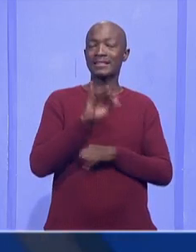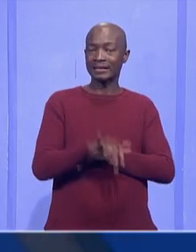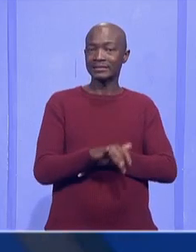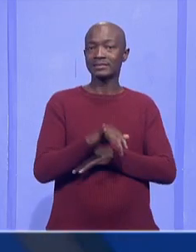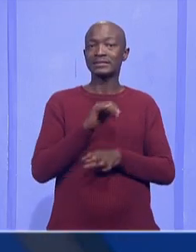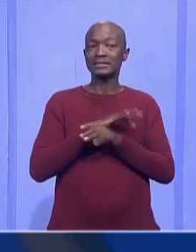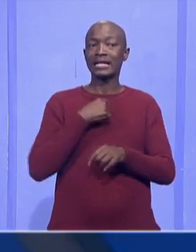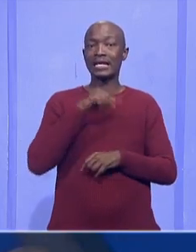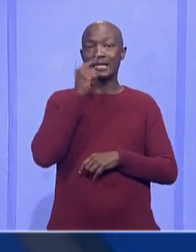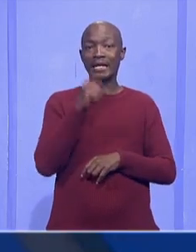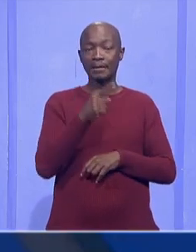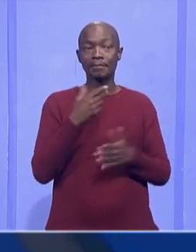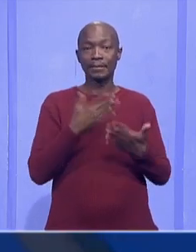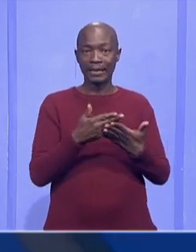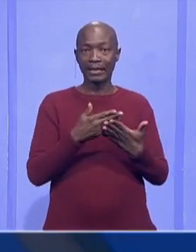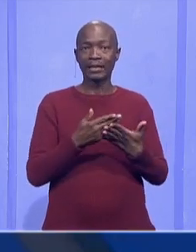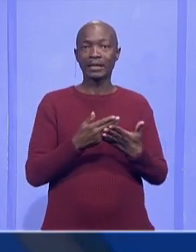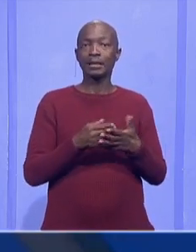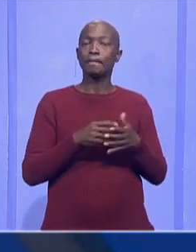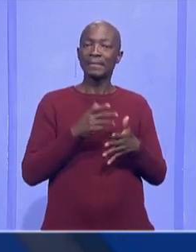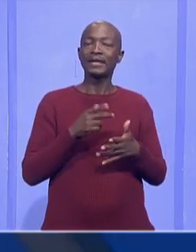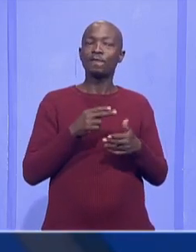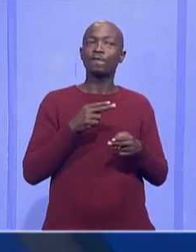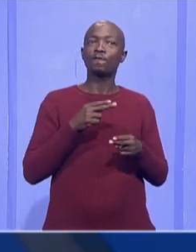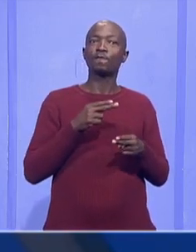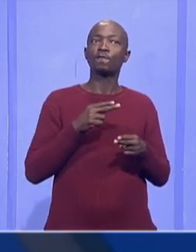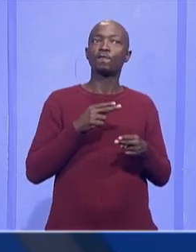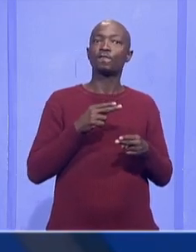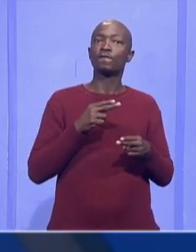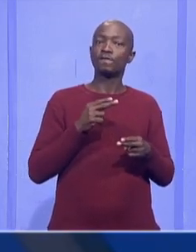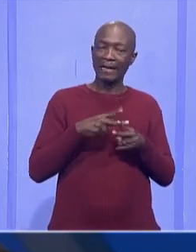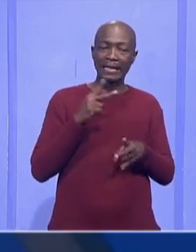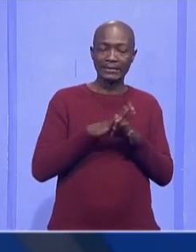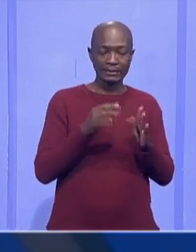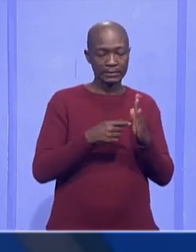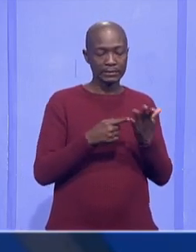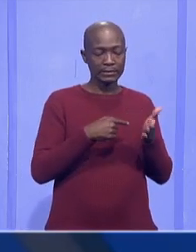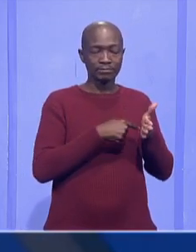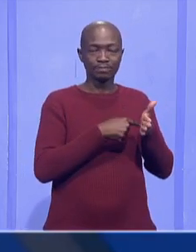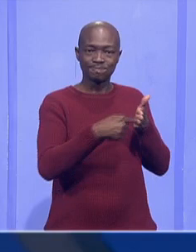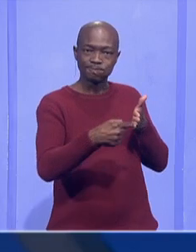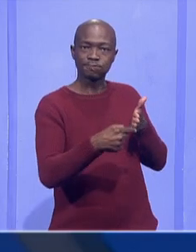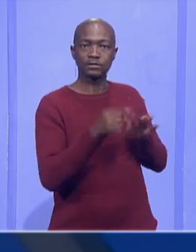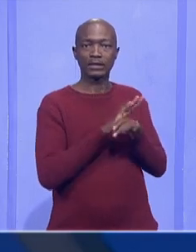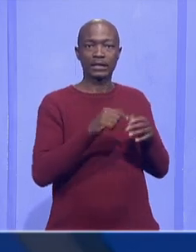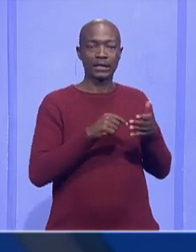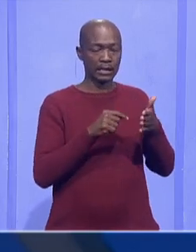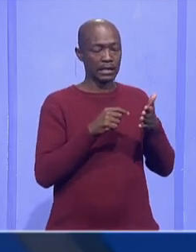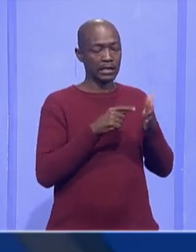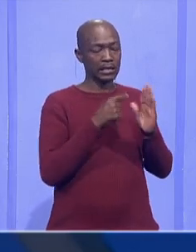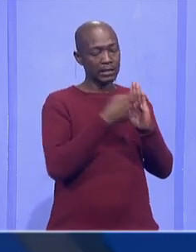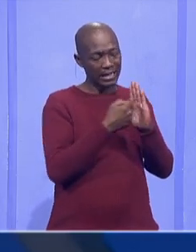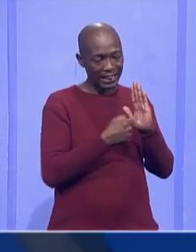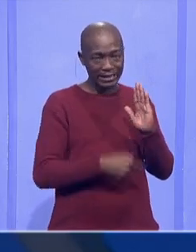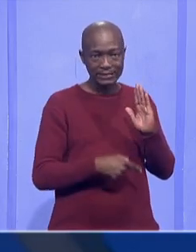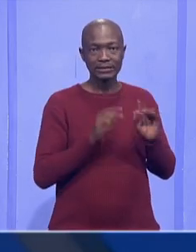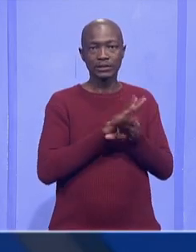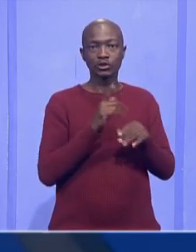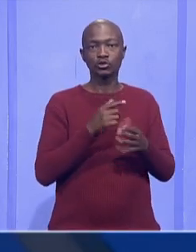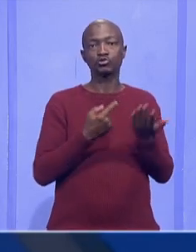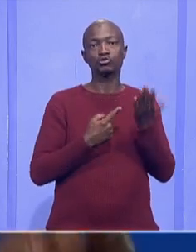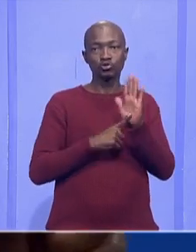your name can actually be formally deleted on the voter's roll to indicate that you have indeed voted and you are registered at that particular